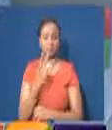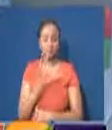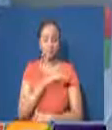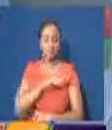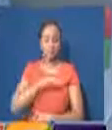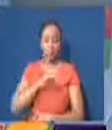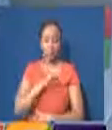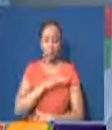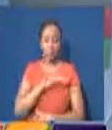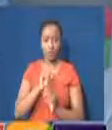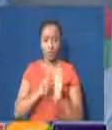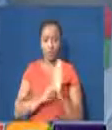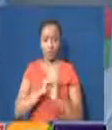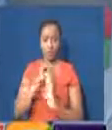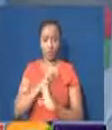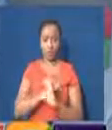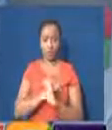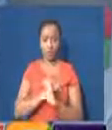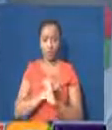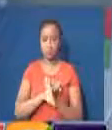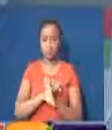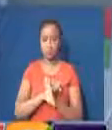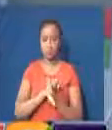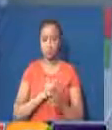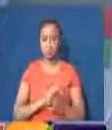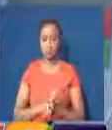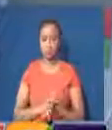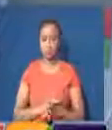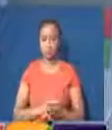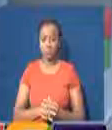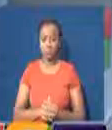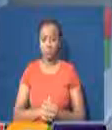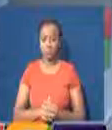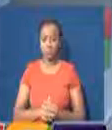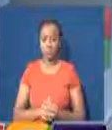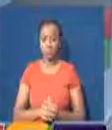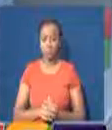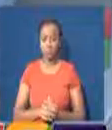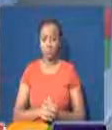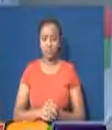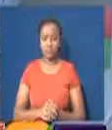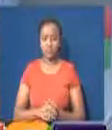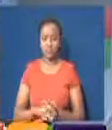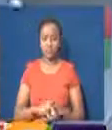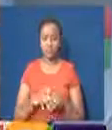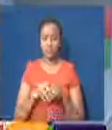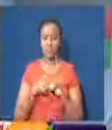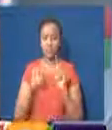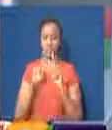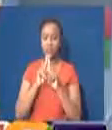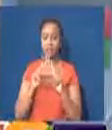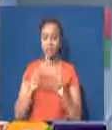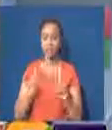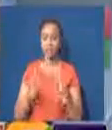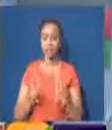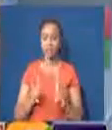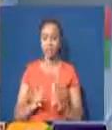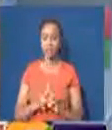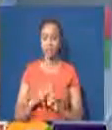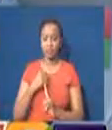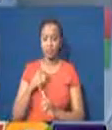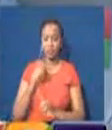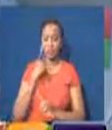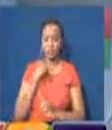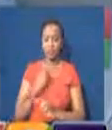related strands and sub-strands, and saying this could be accommodated within